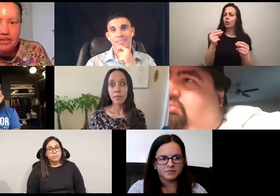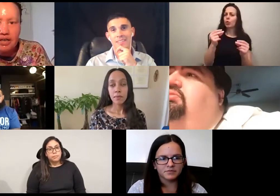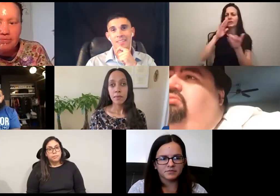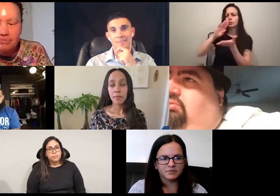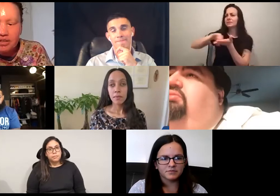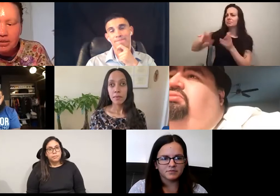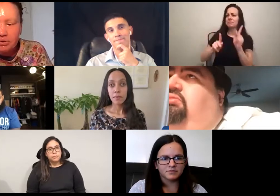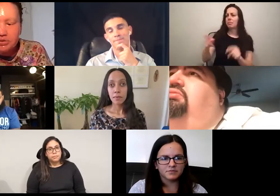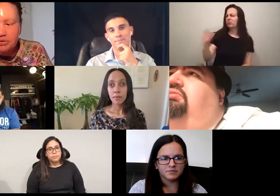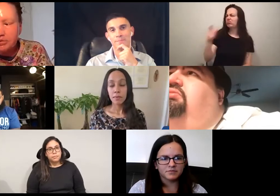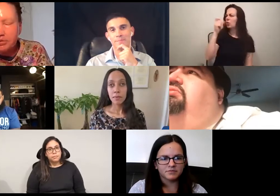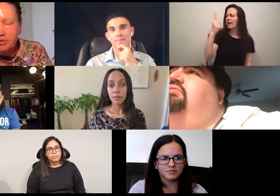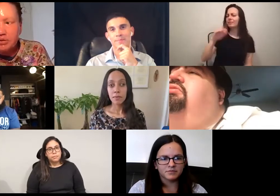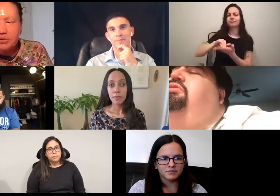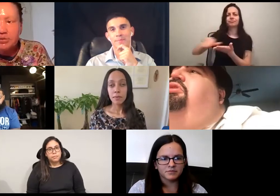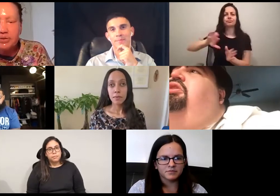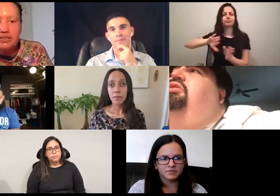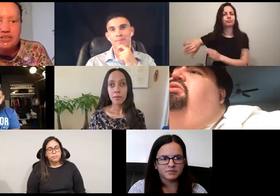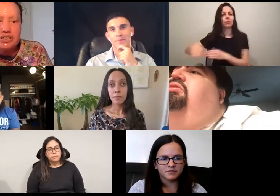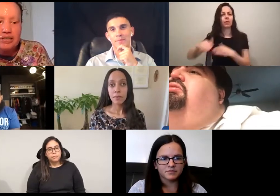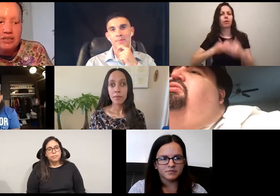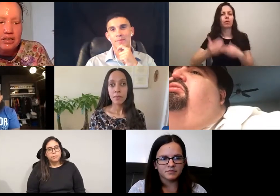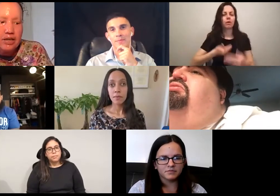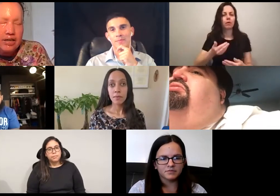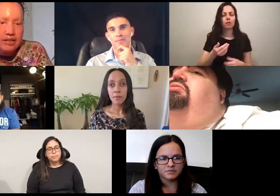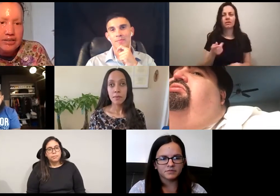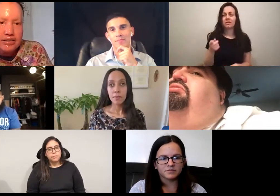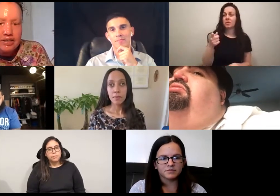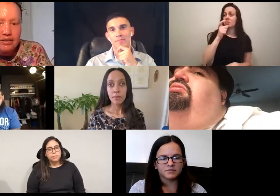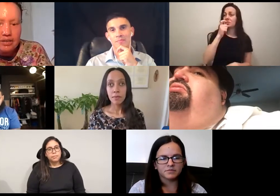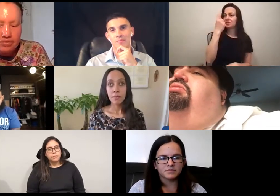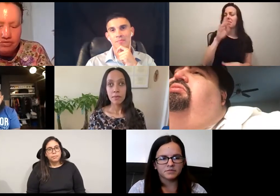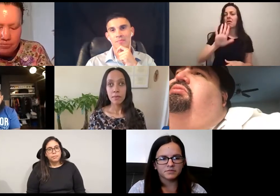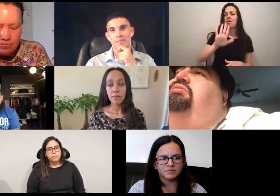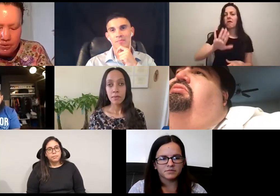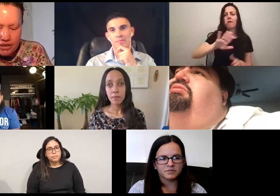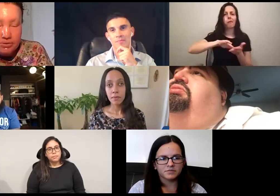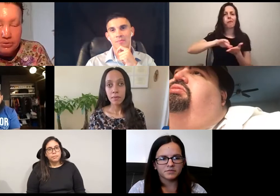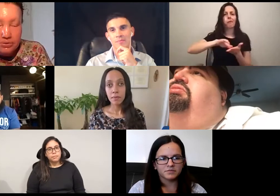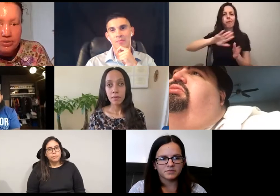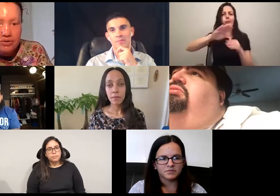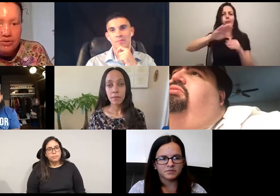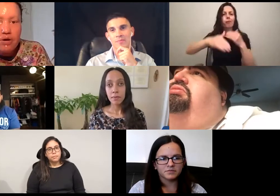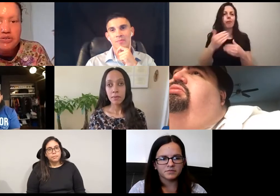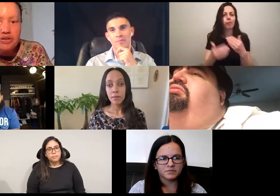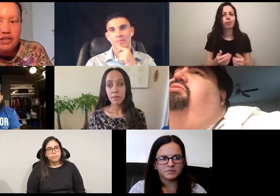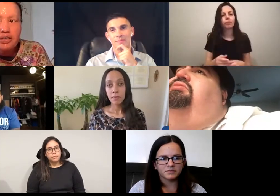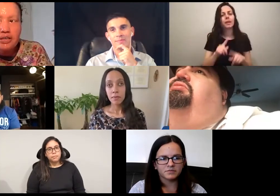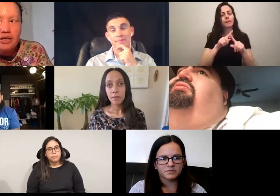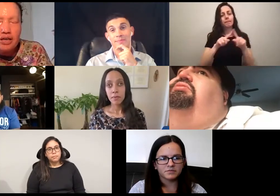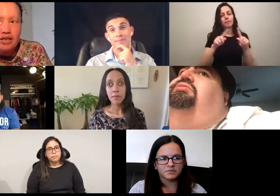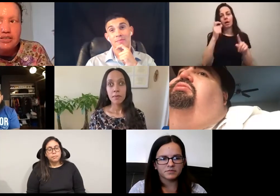perfect, or don't understand. And I understand that everybody is on their own